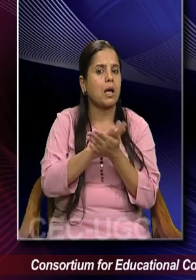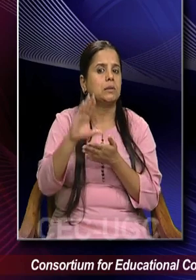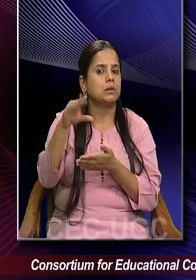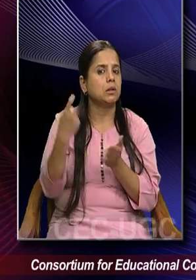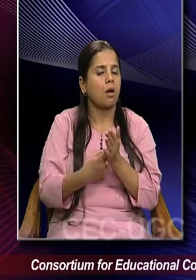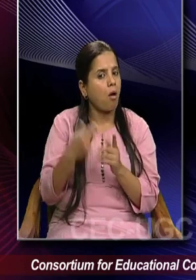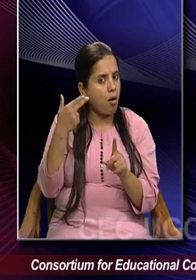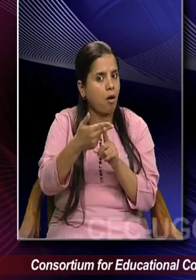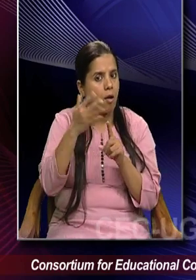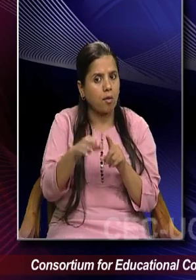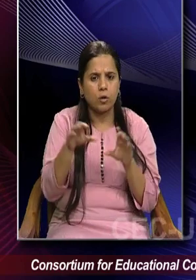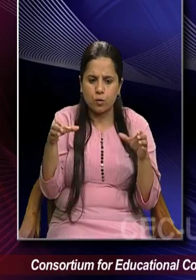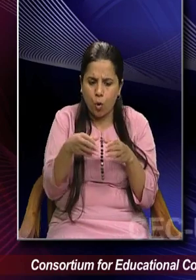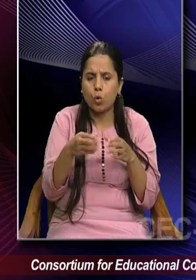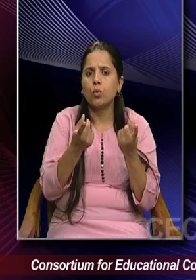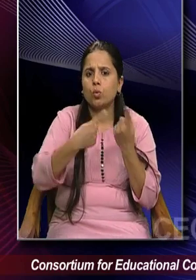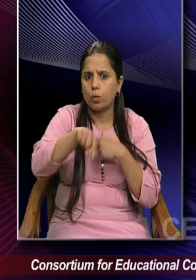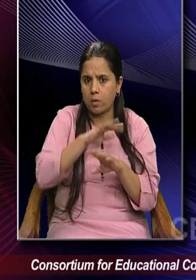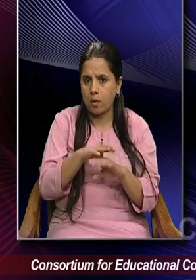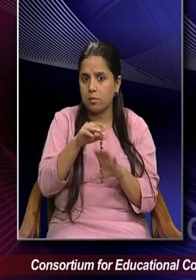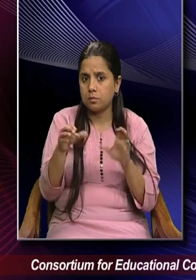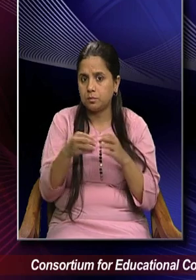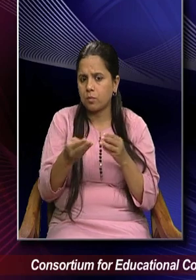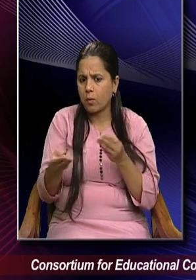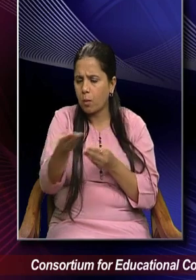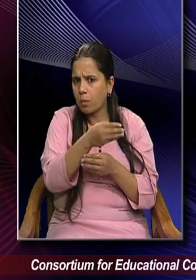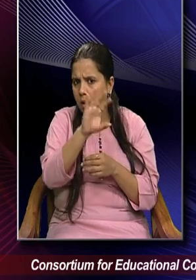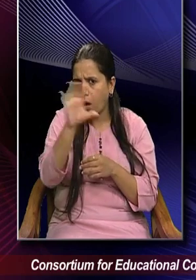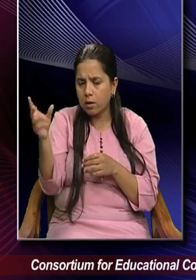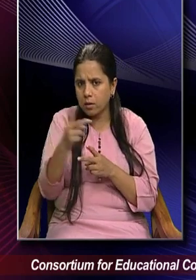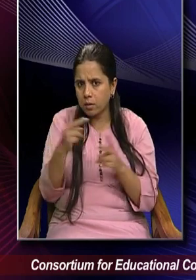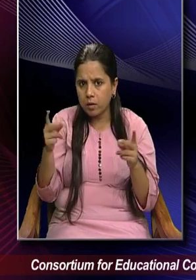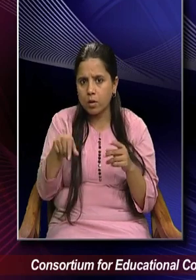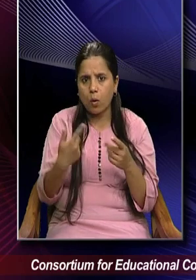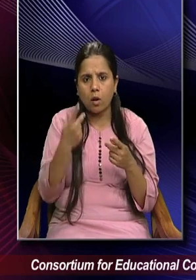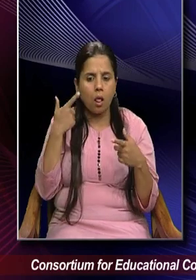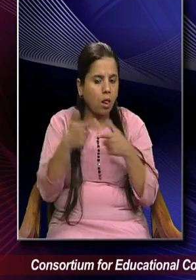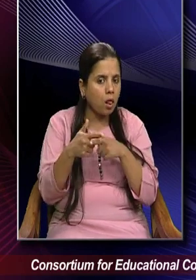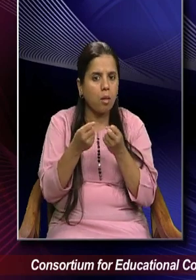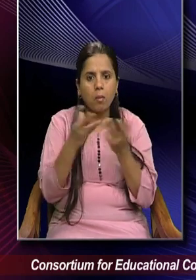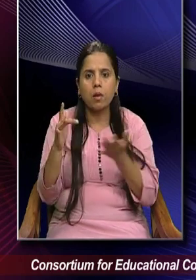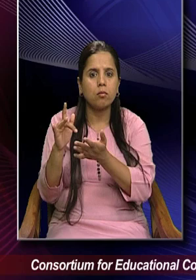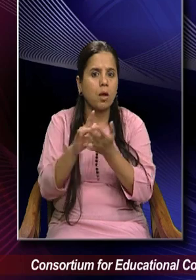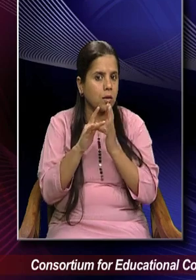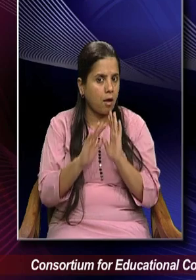UNHCR, often smaller groups from various neighboring countries or conflict zones.